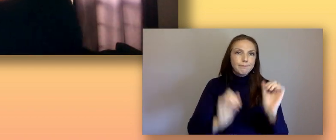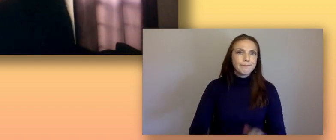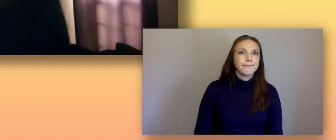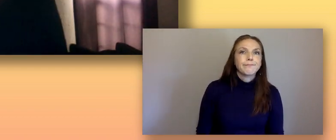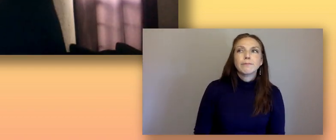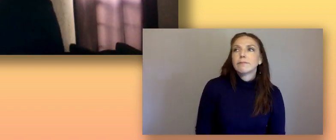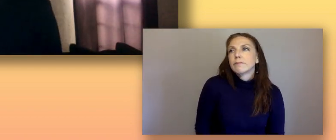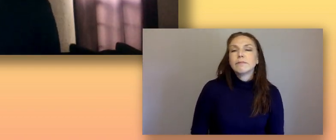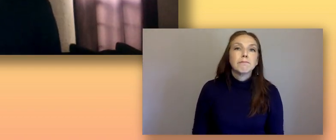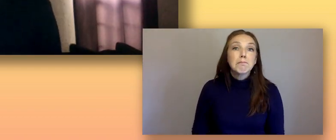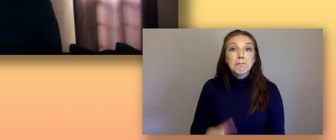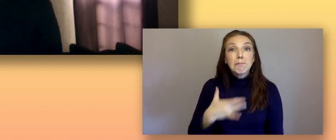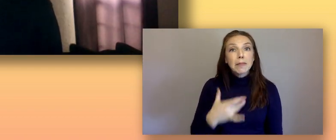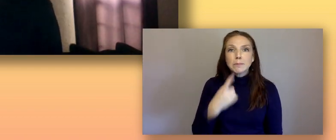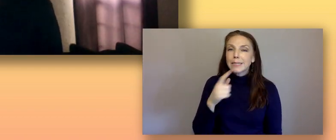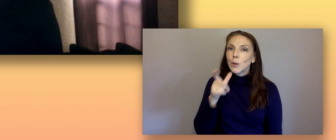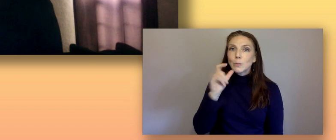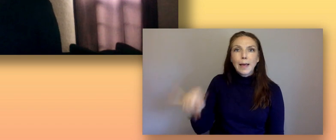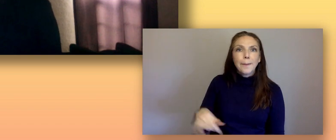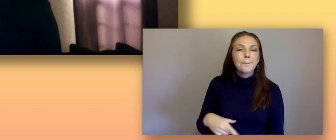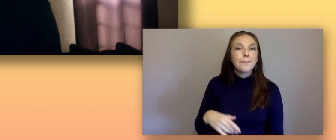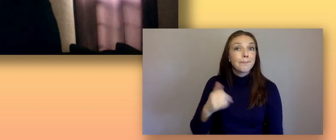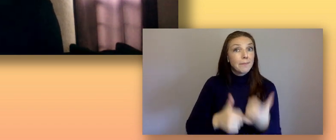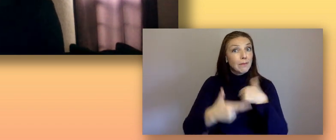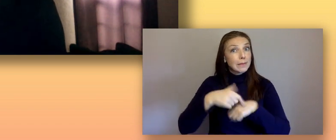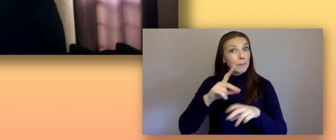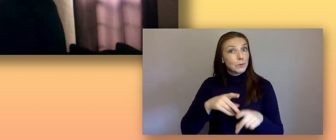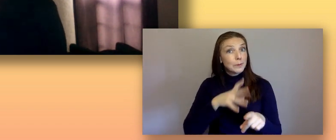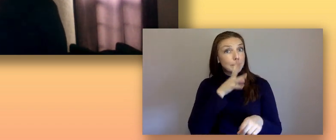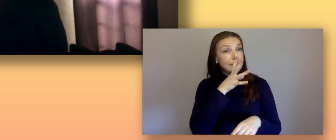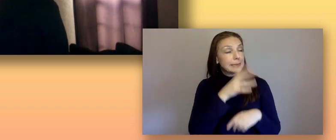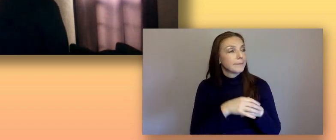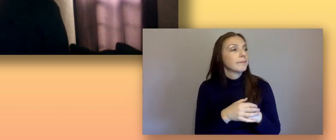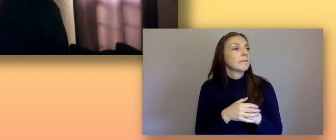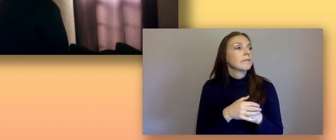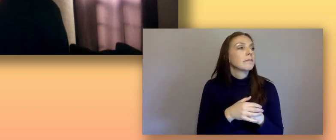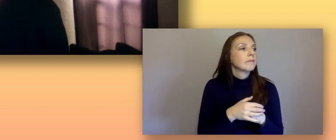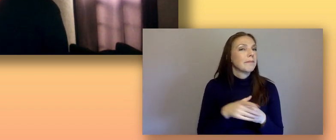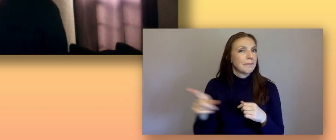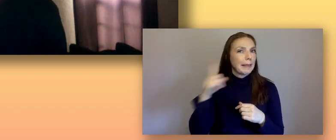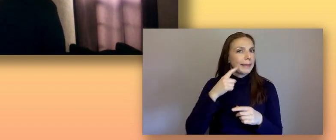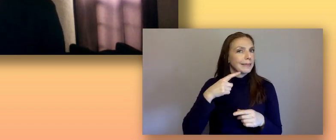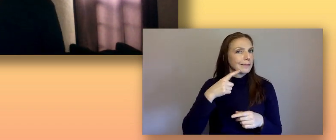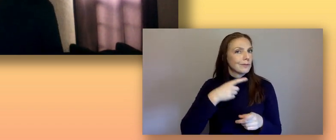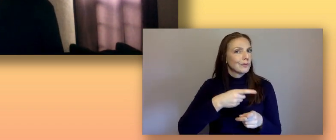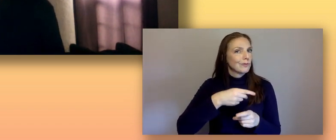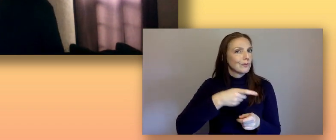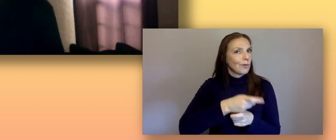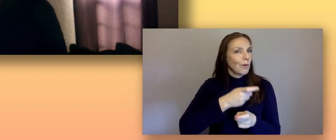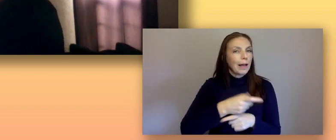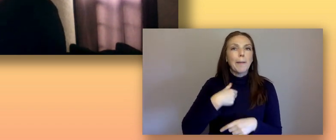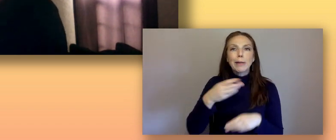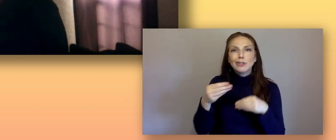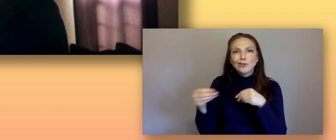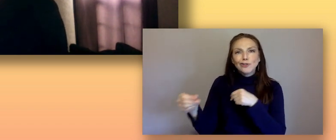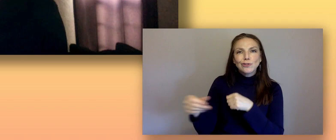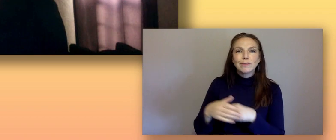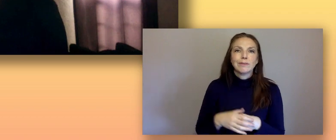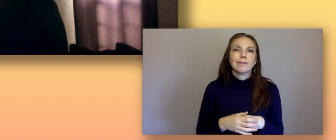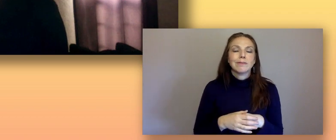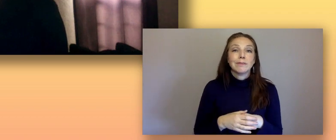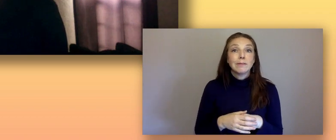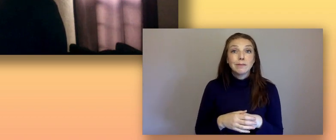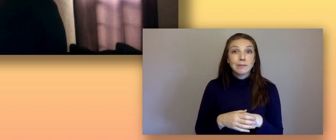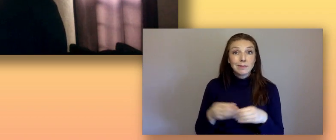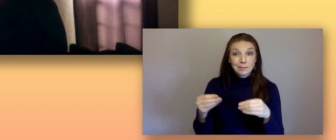I just say, who is it? Every time somebody speaks. They think I'm joking, because I'm a joker. The